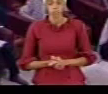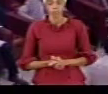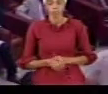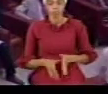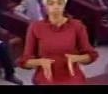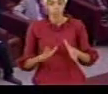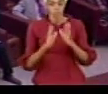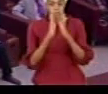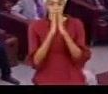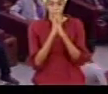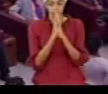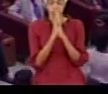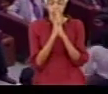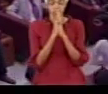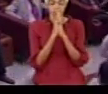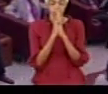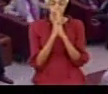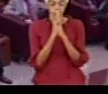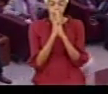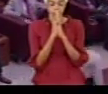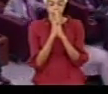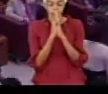Let us pray.